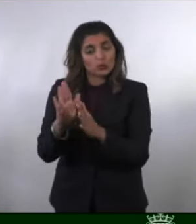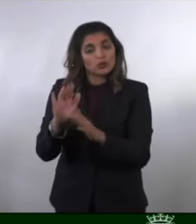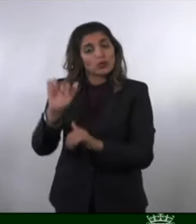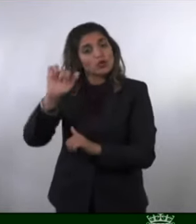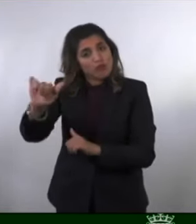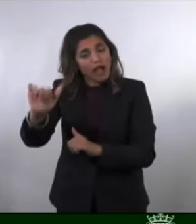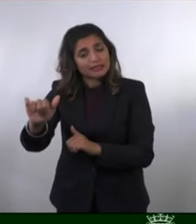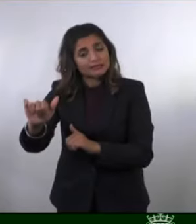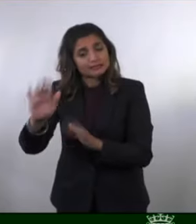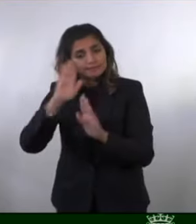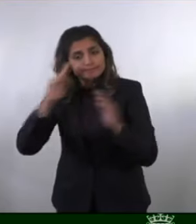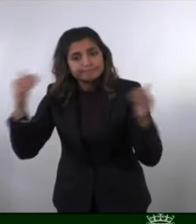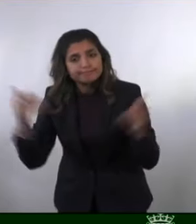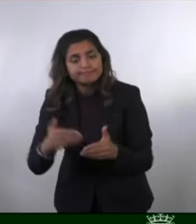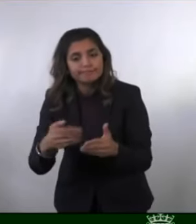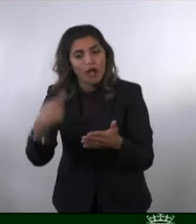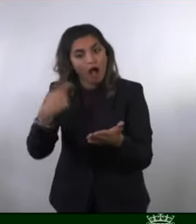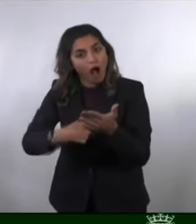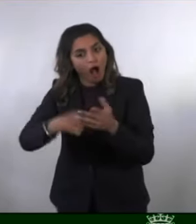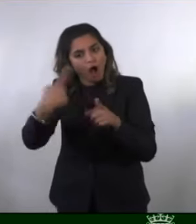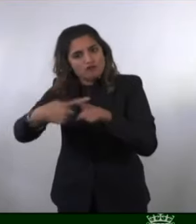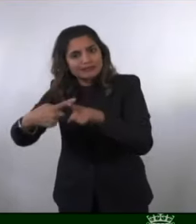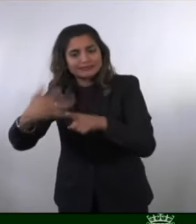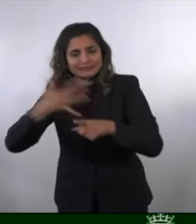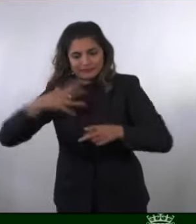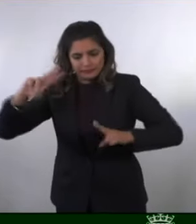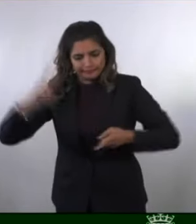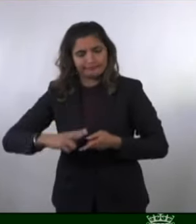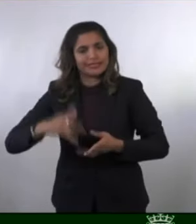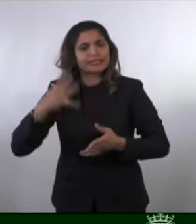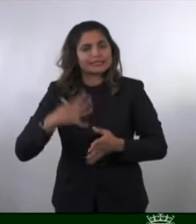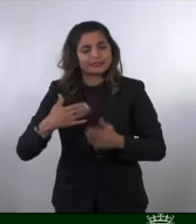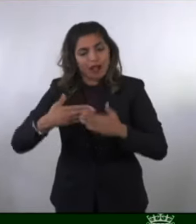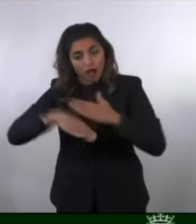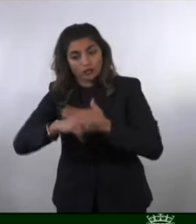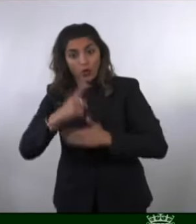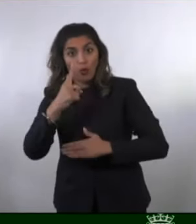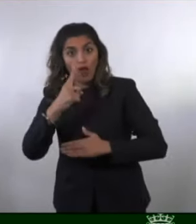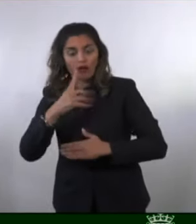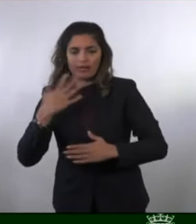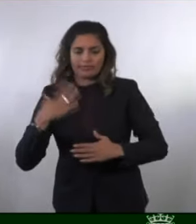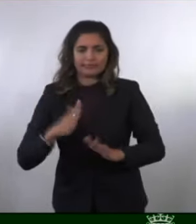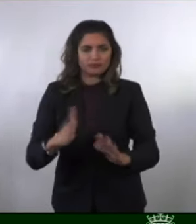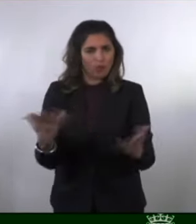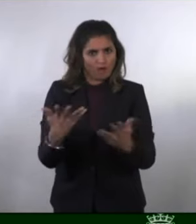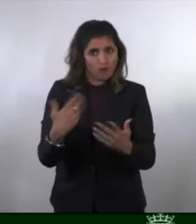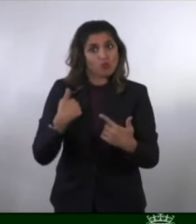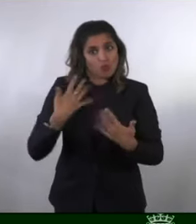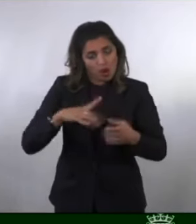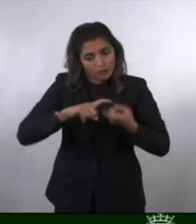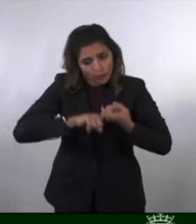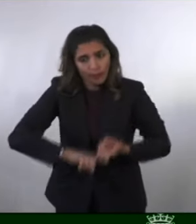focus on the R. We want to get it down and keep it down, if possible, for good.